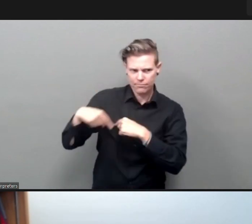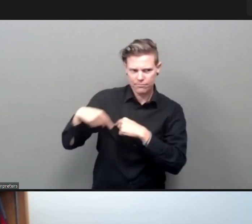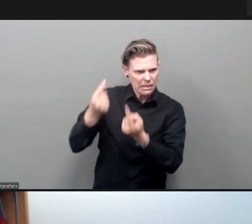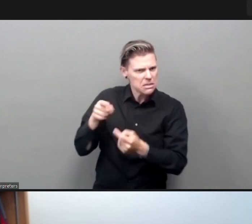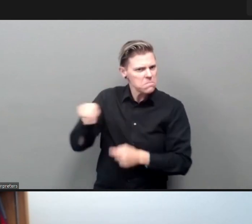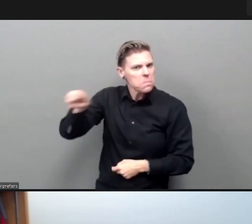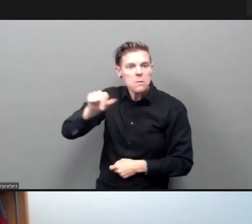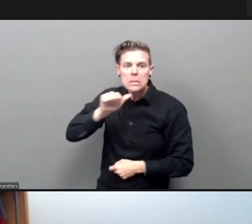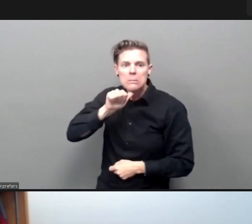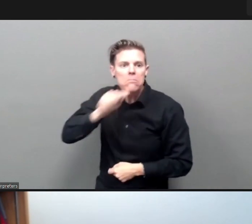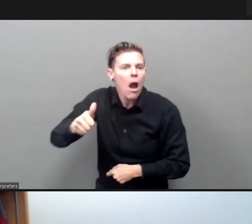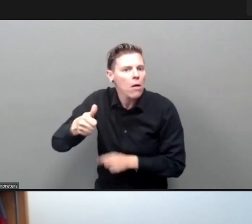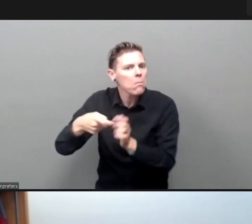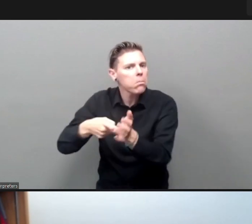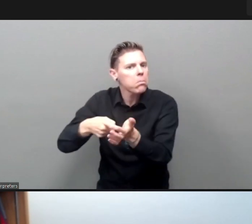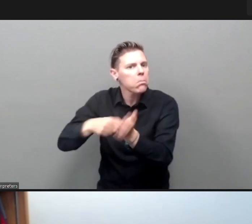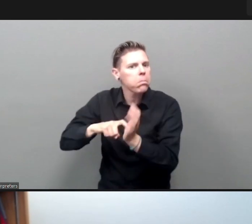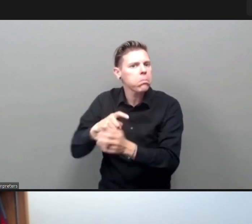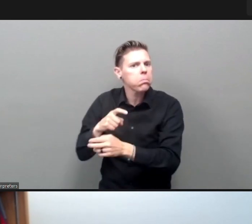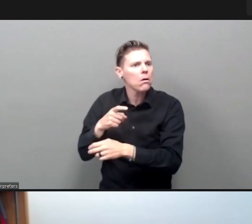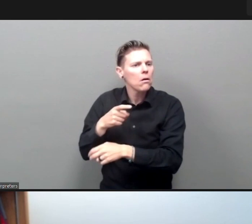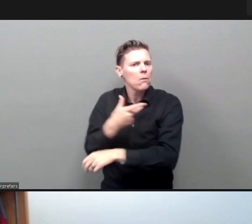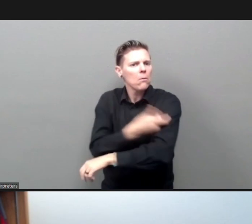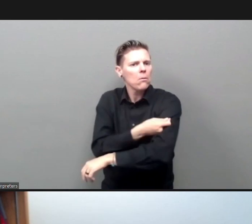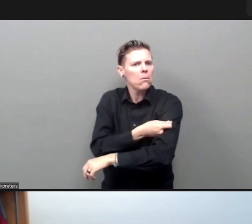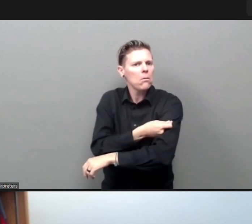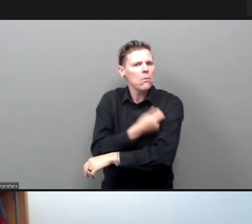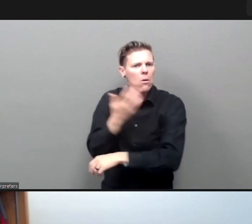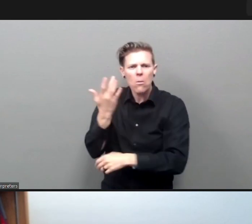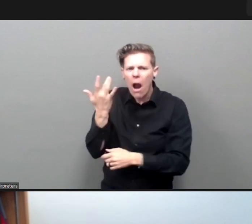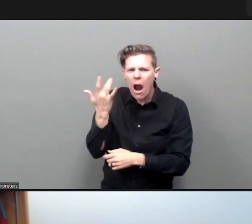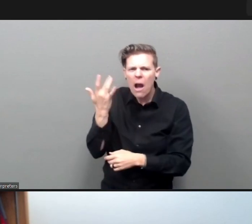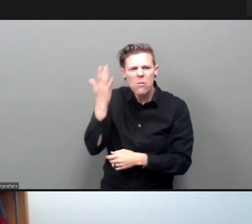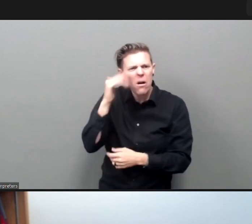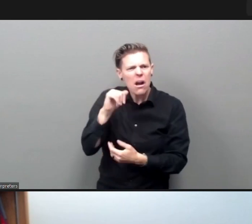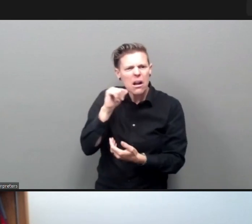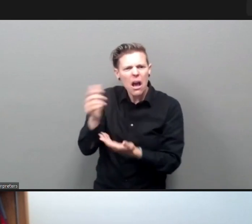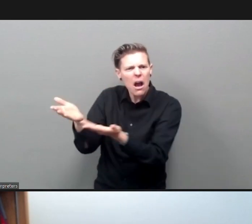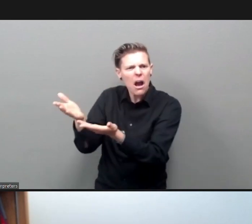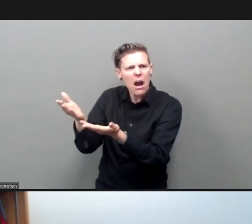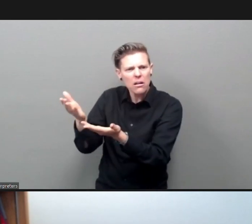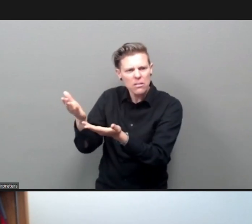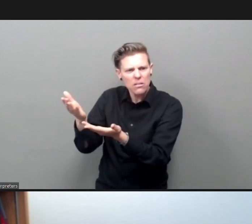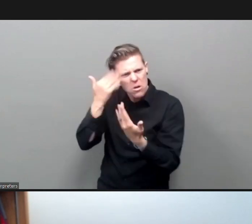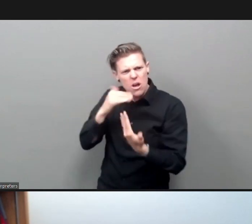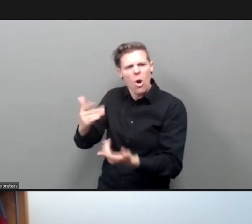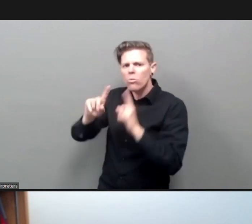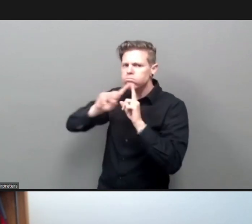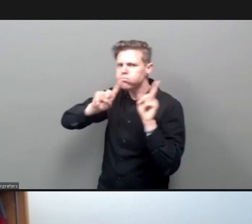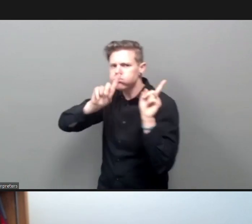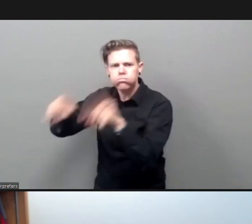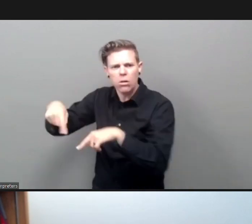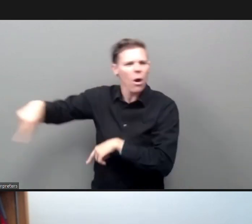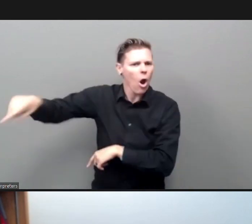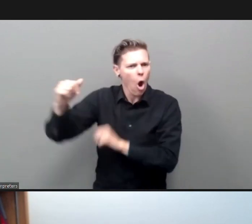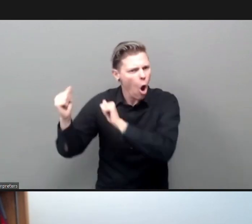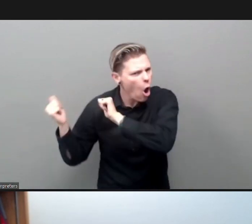on that, explaining why they haven't been included. That's the question. Yeah, it's a